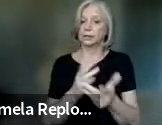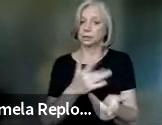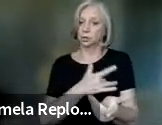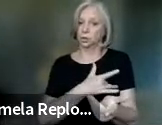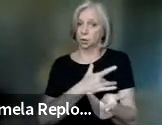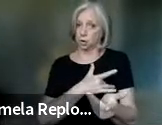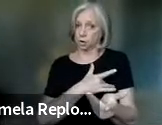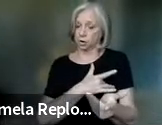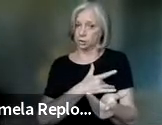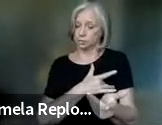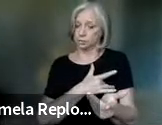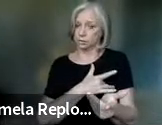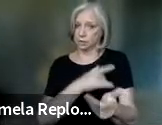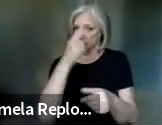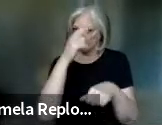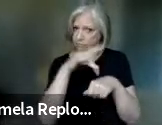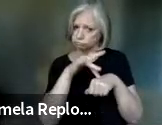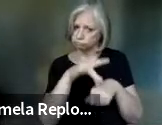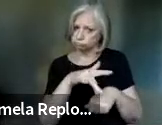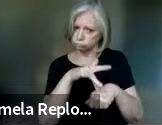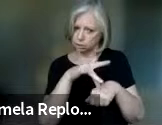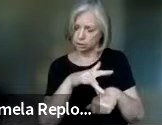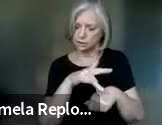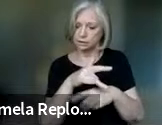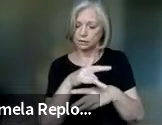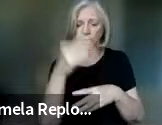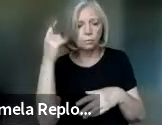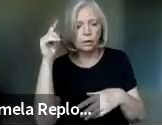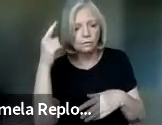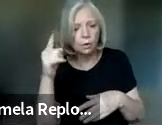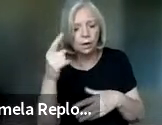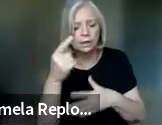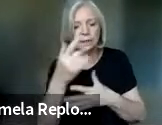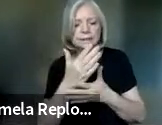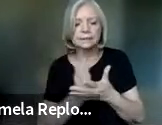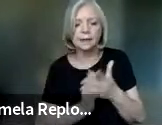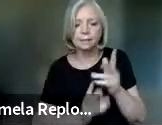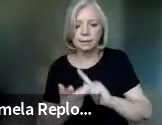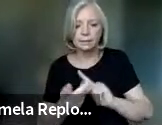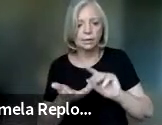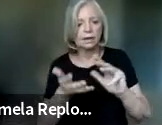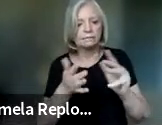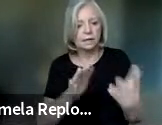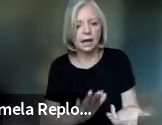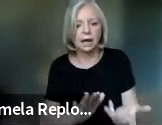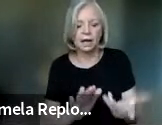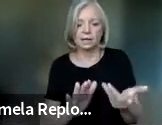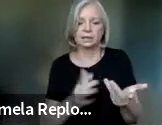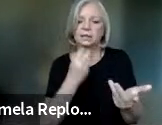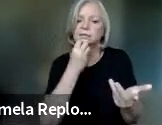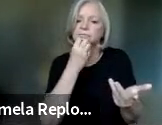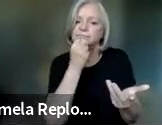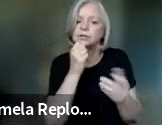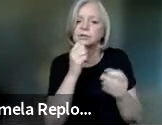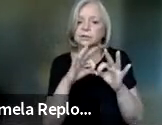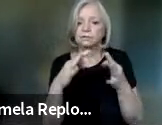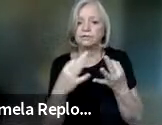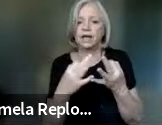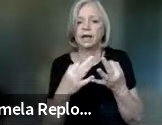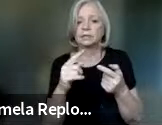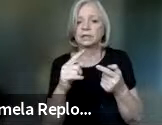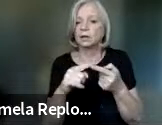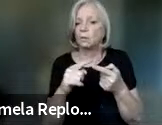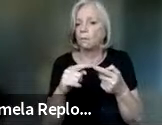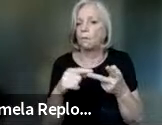for those we have lost, those who have lost loved ones, and people in our country and in the world who